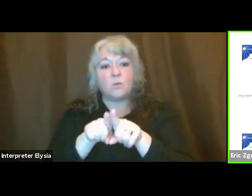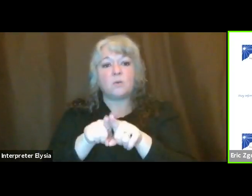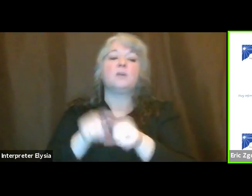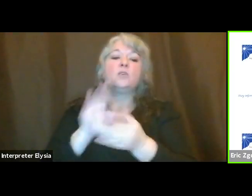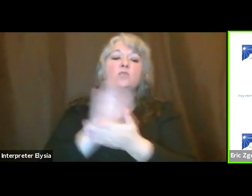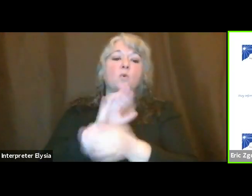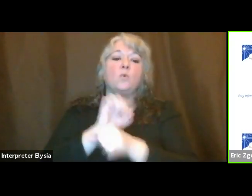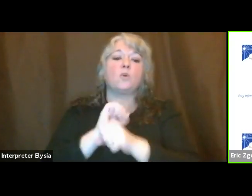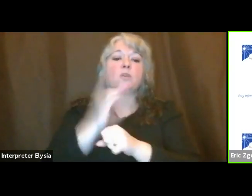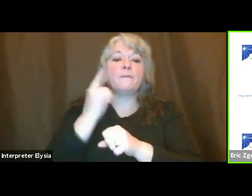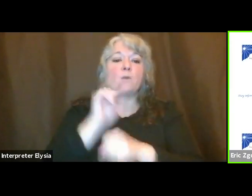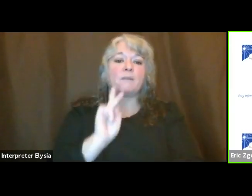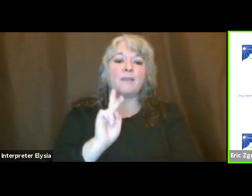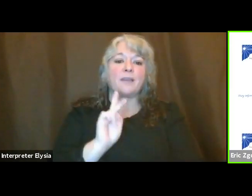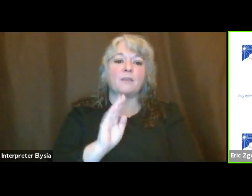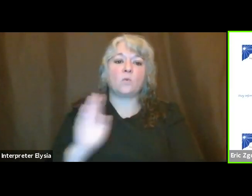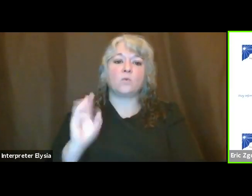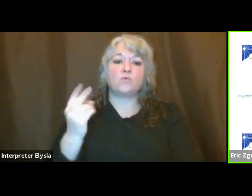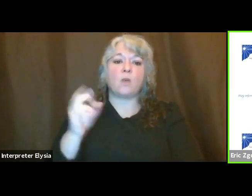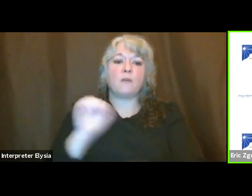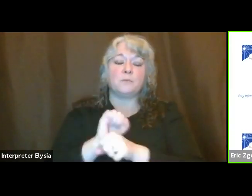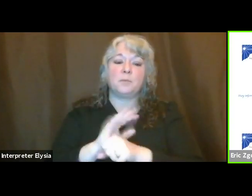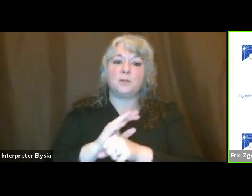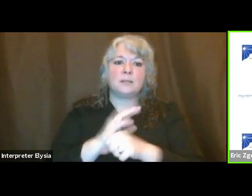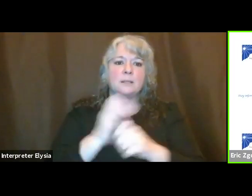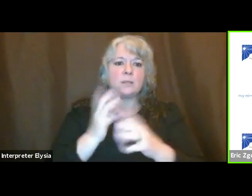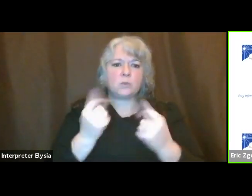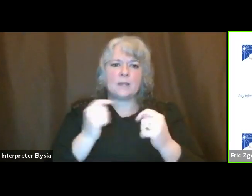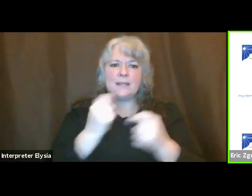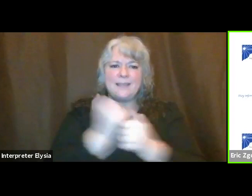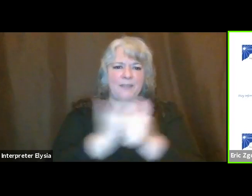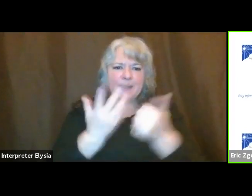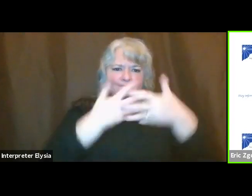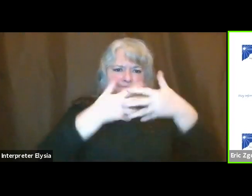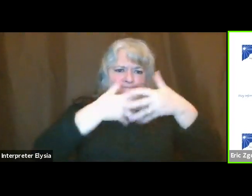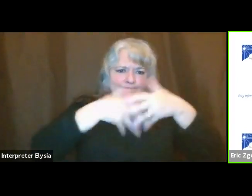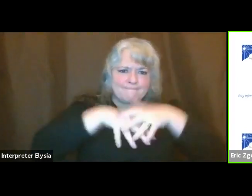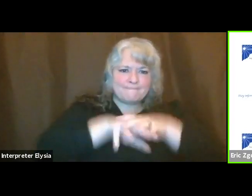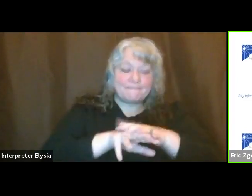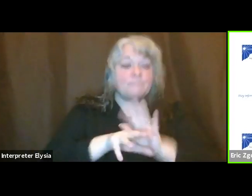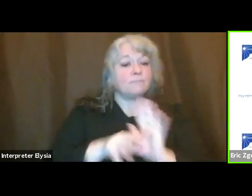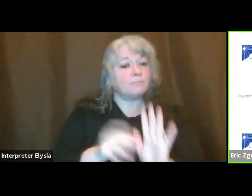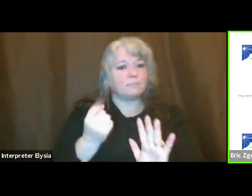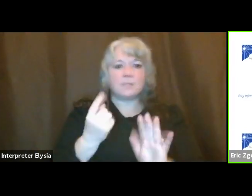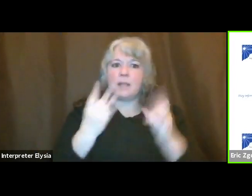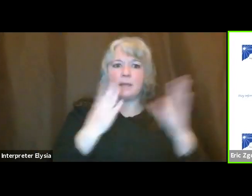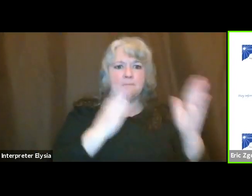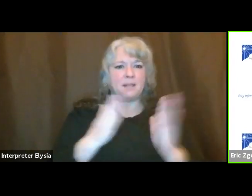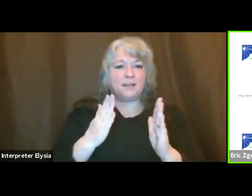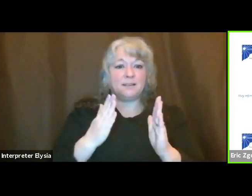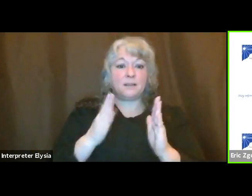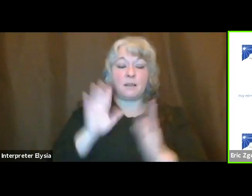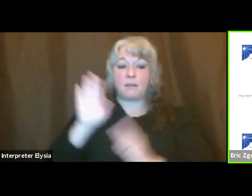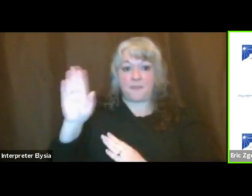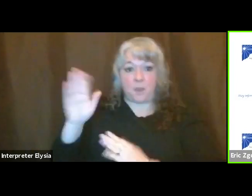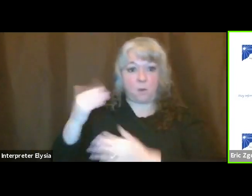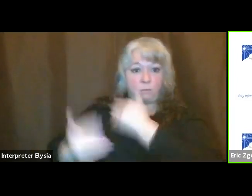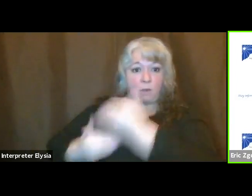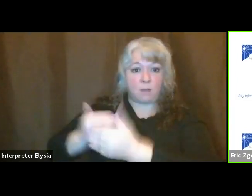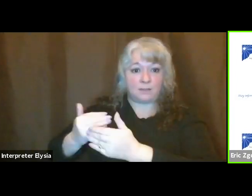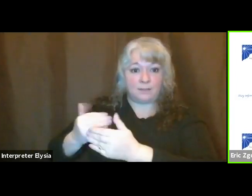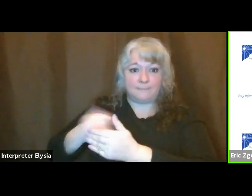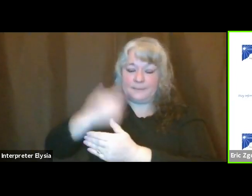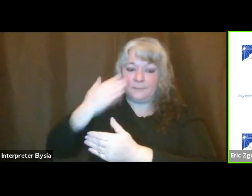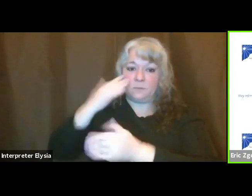So you can imagine the planning behind the scenes. So again, I don't know the exact process they're using, but if I was a